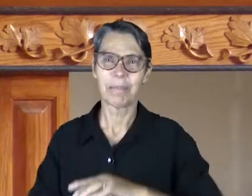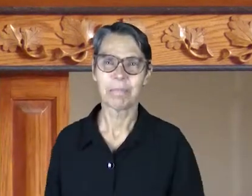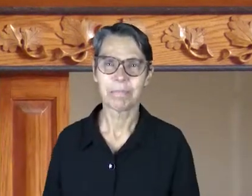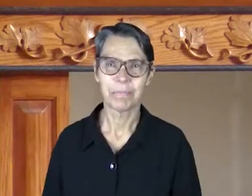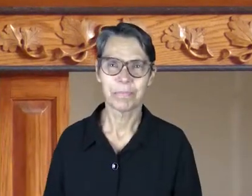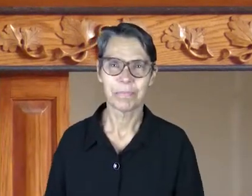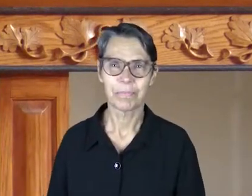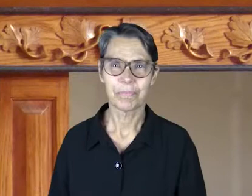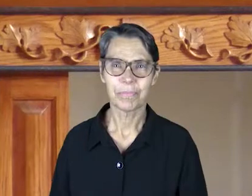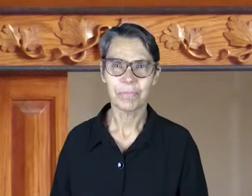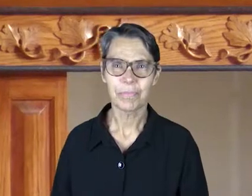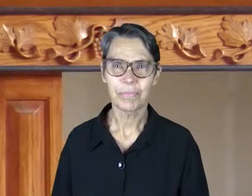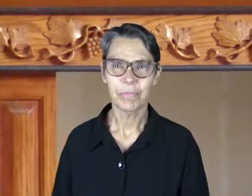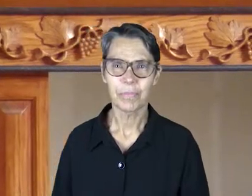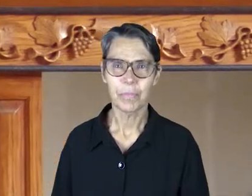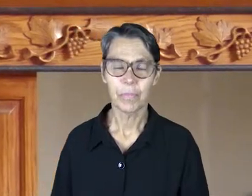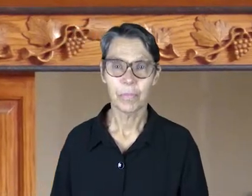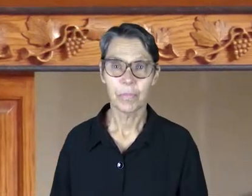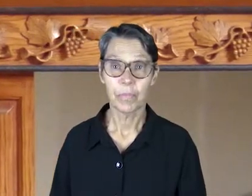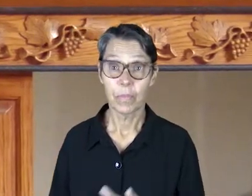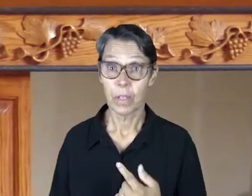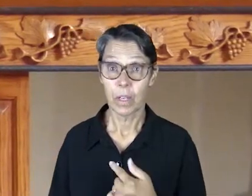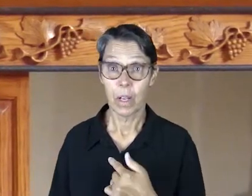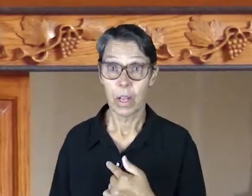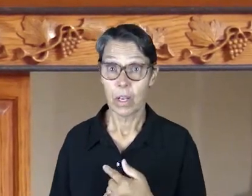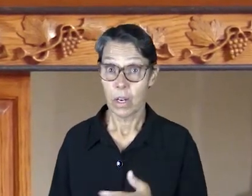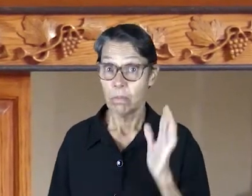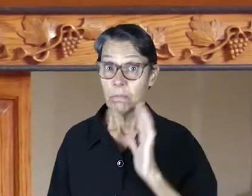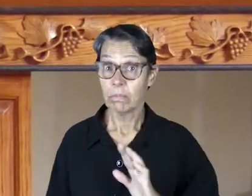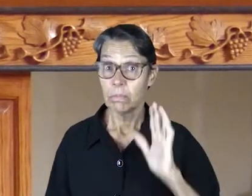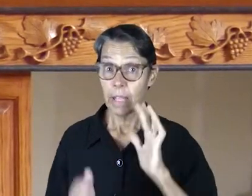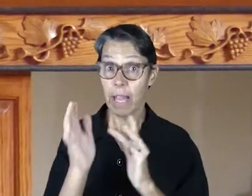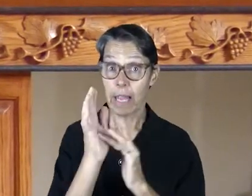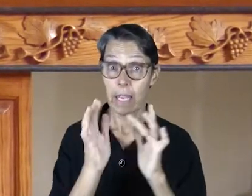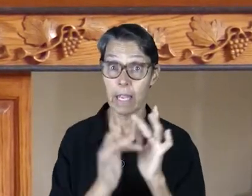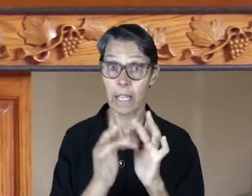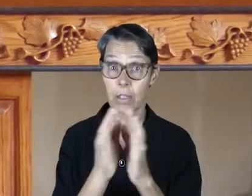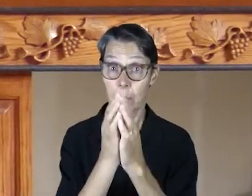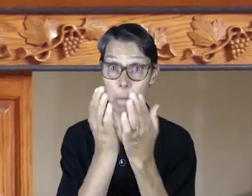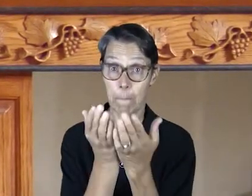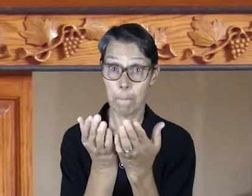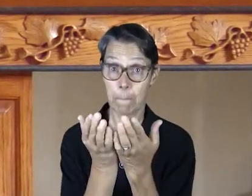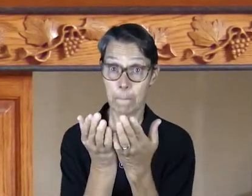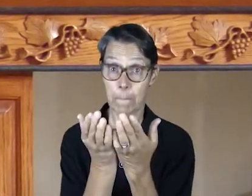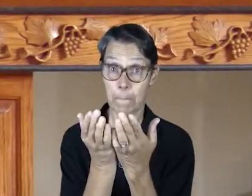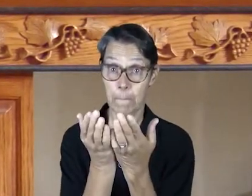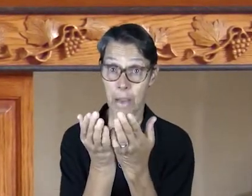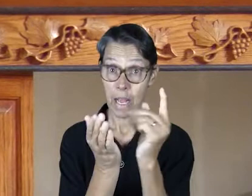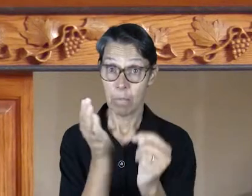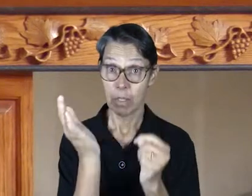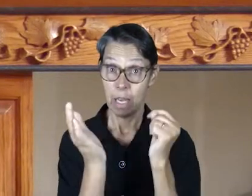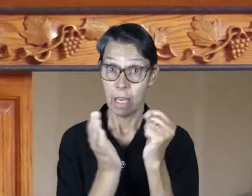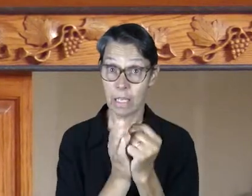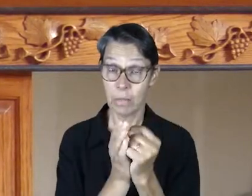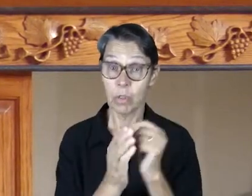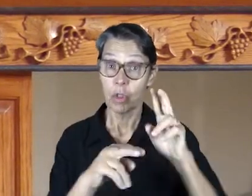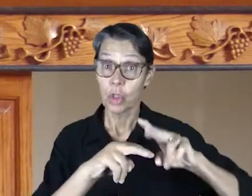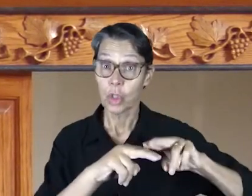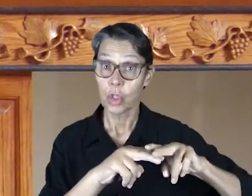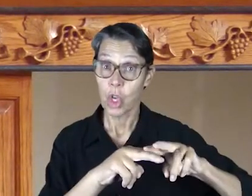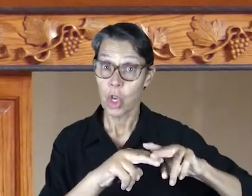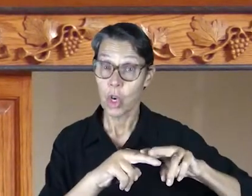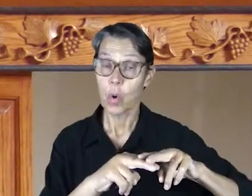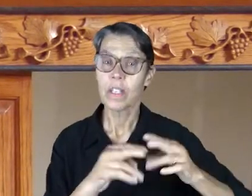You know, we probably don't understand the value that salt had in biblical times completely. It was